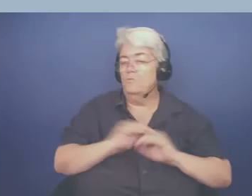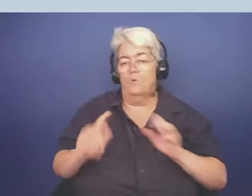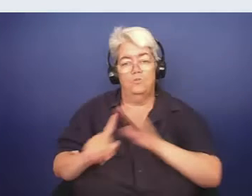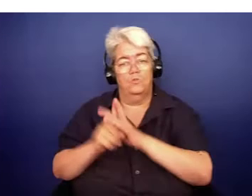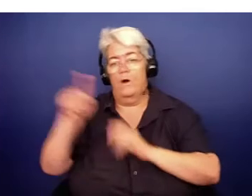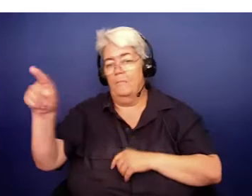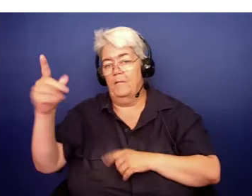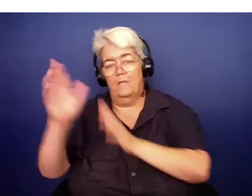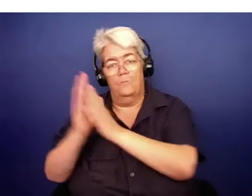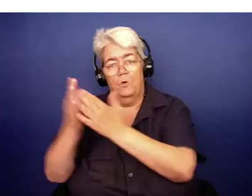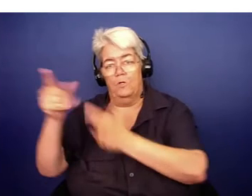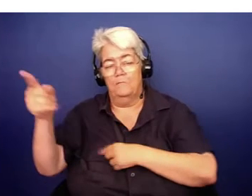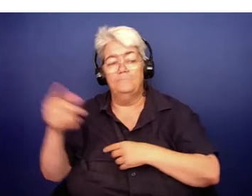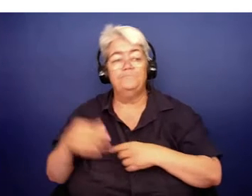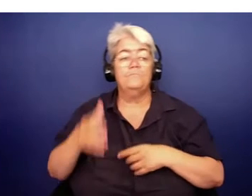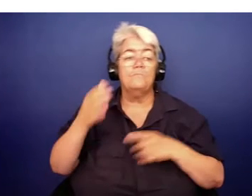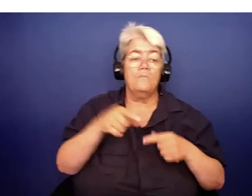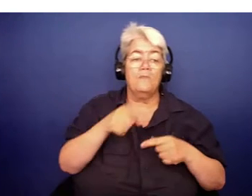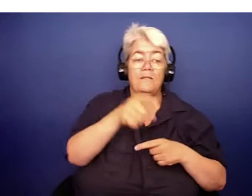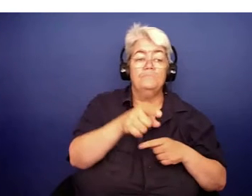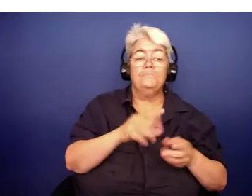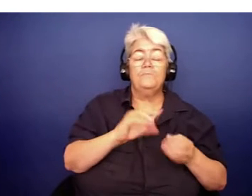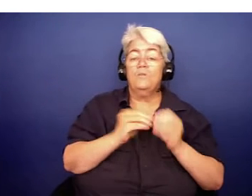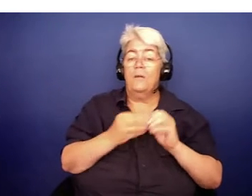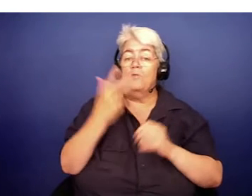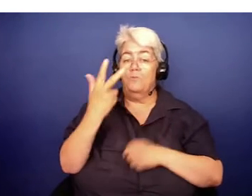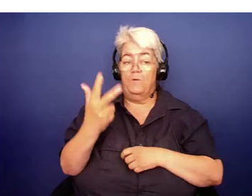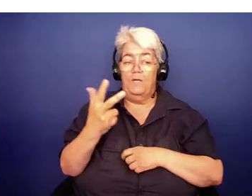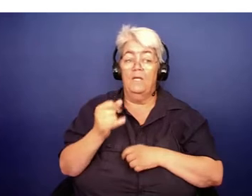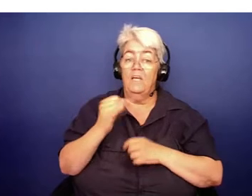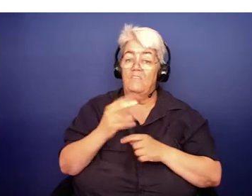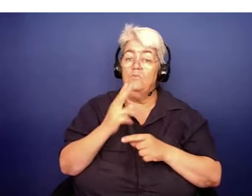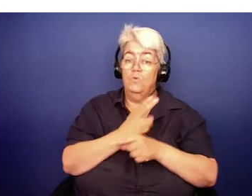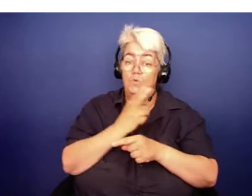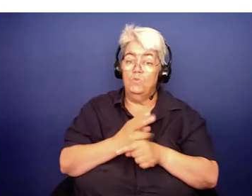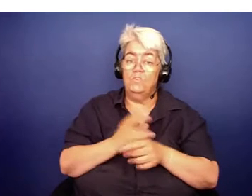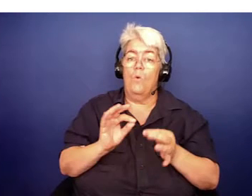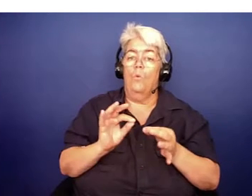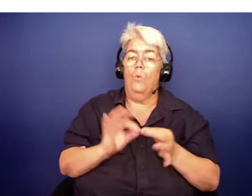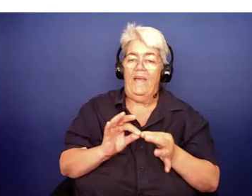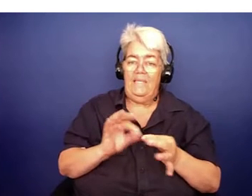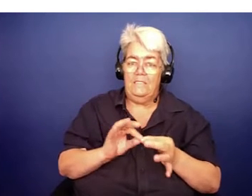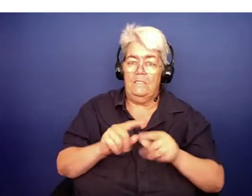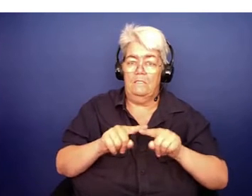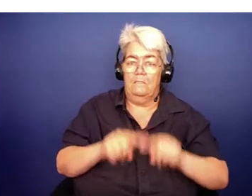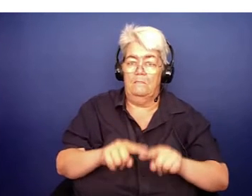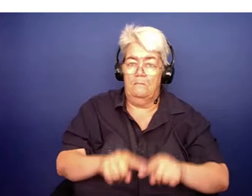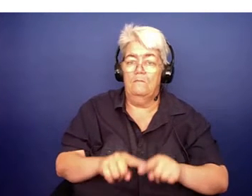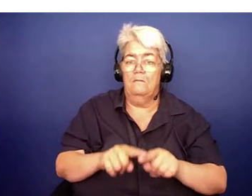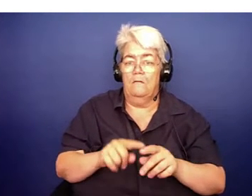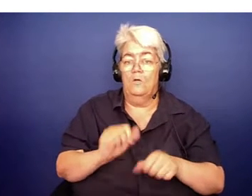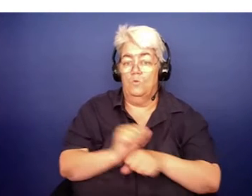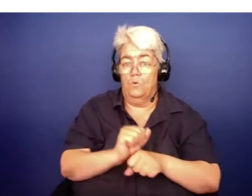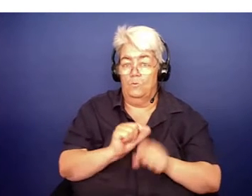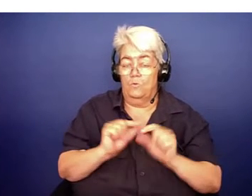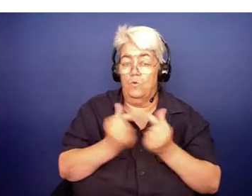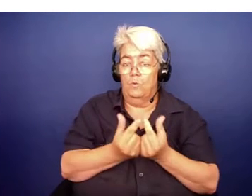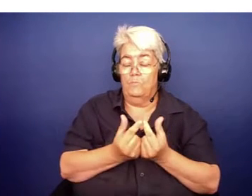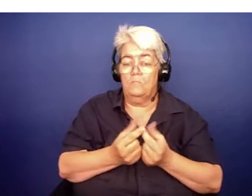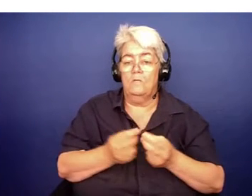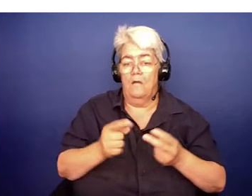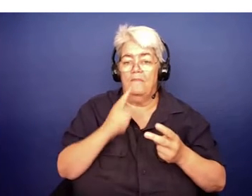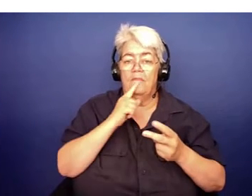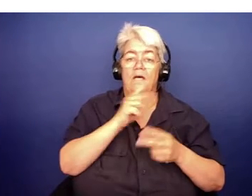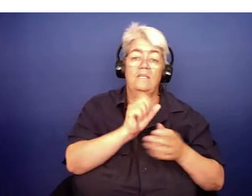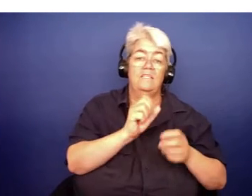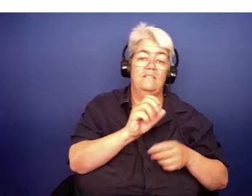if you use weighted assignment groups, Canvas will calculate that weighting for you. So for example, and I've